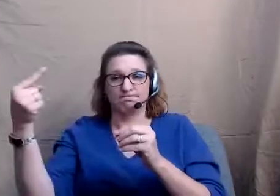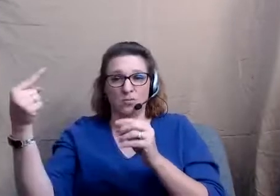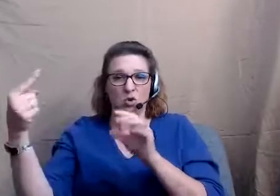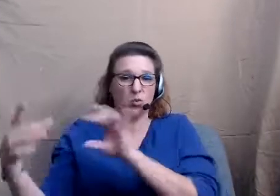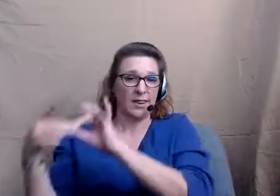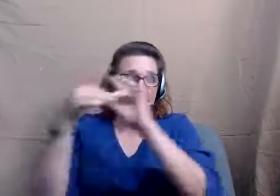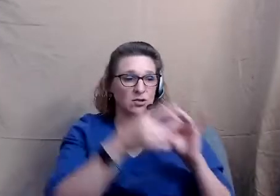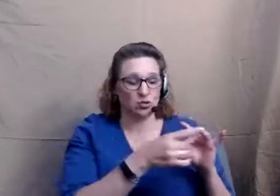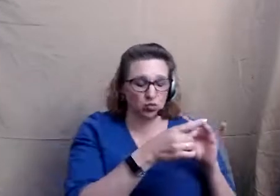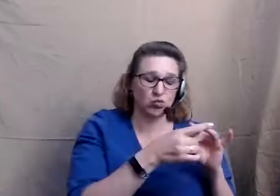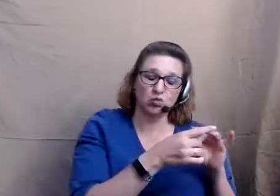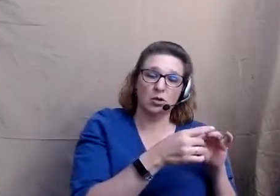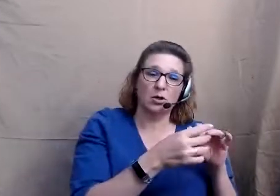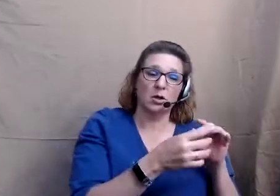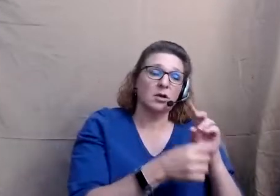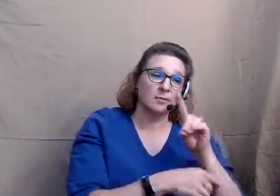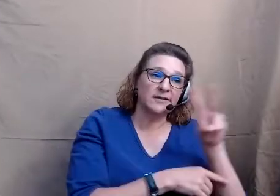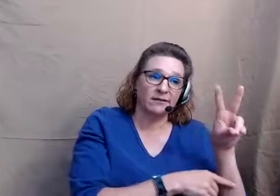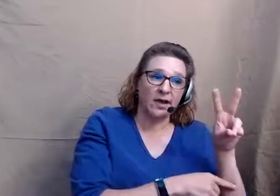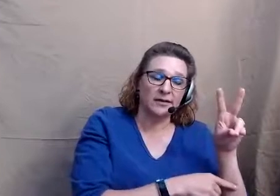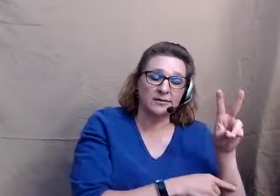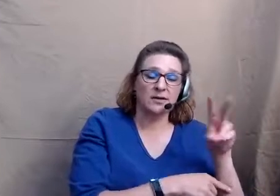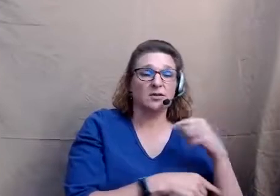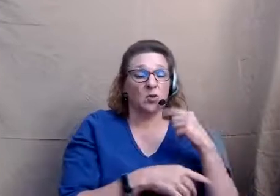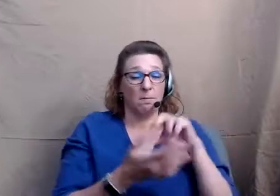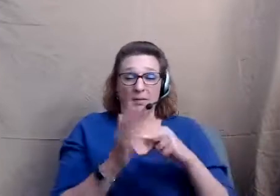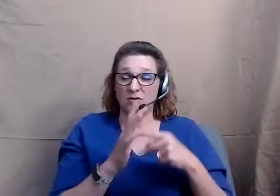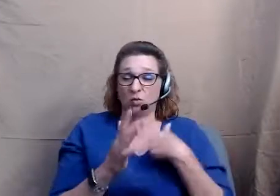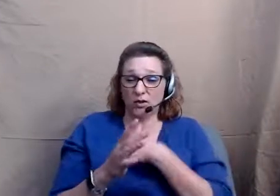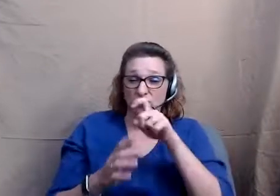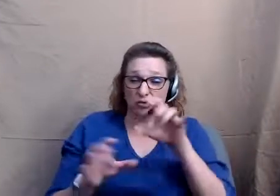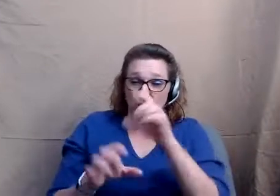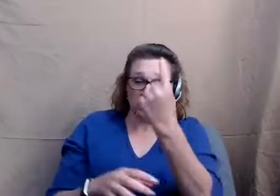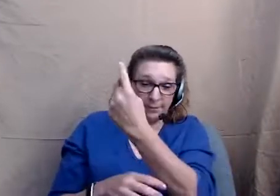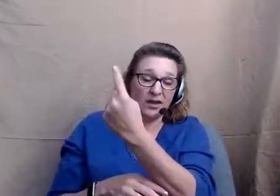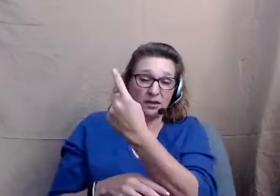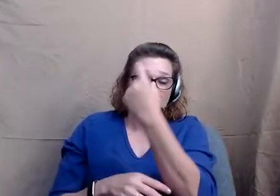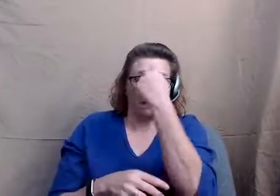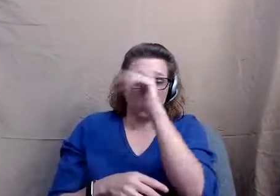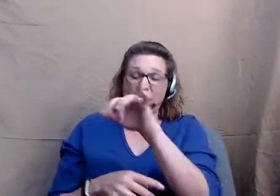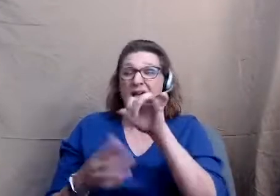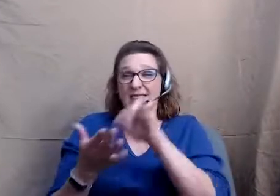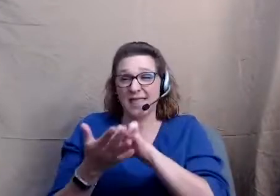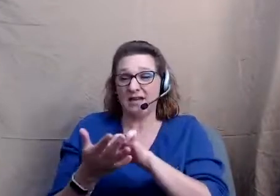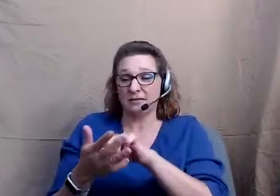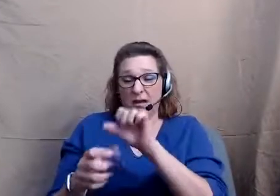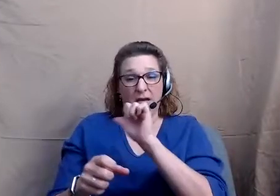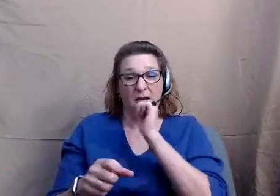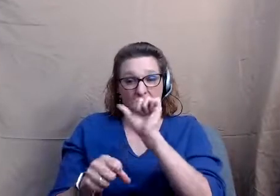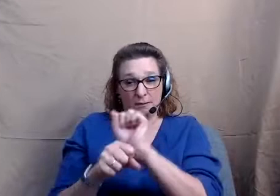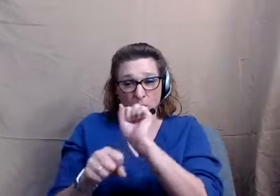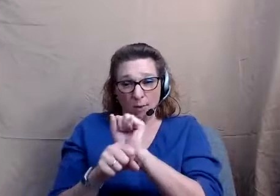doing something about male under and unemployment, which has been exacerbated horribly by the pandemic. So it's not the least